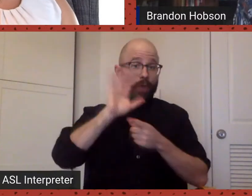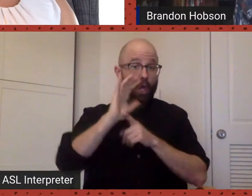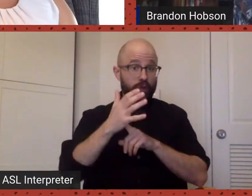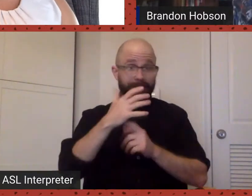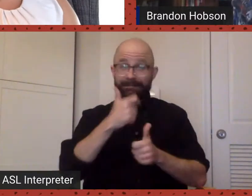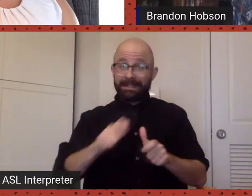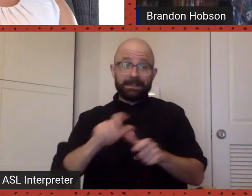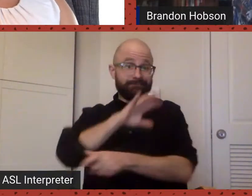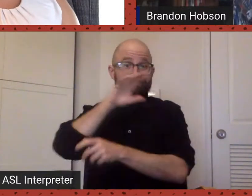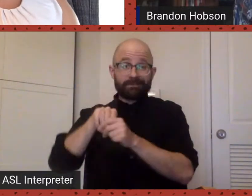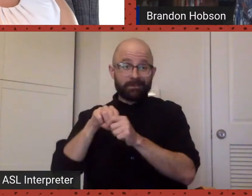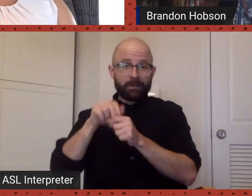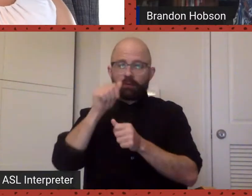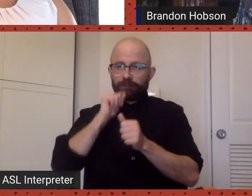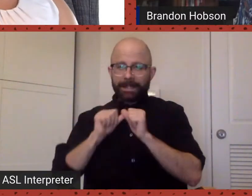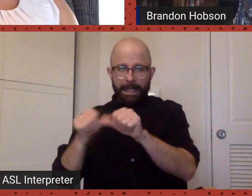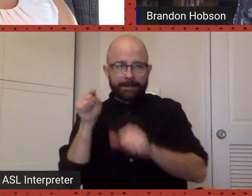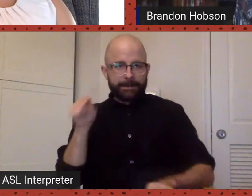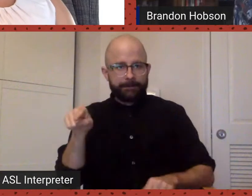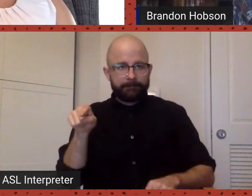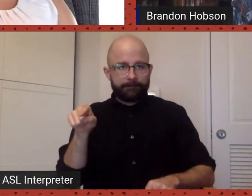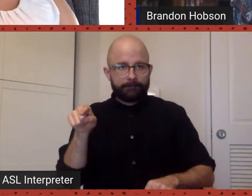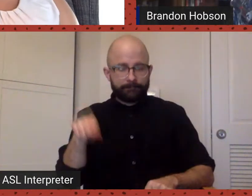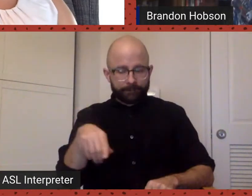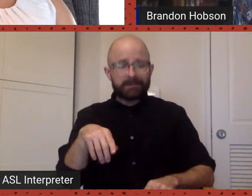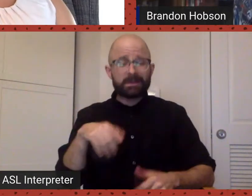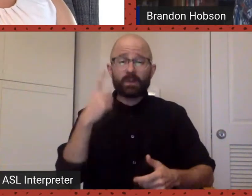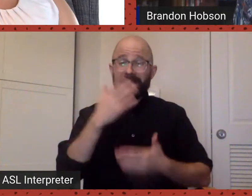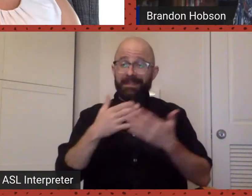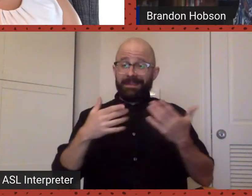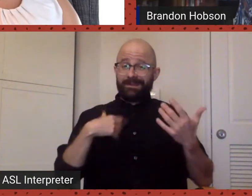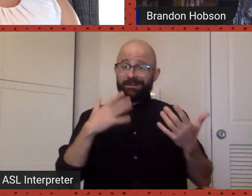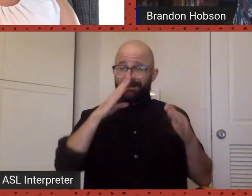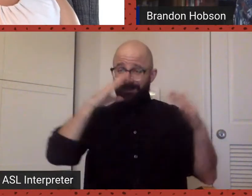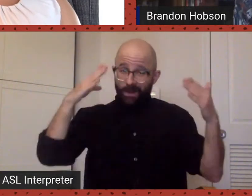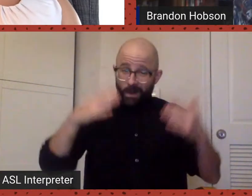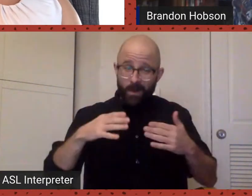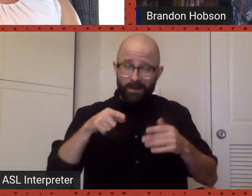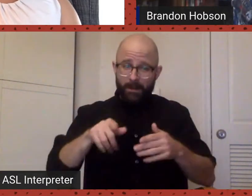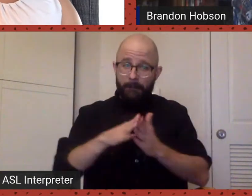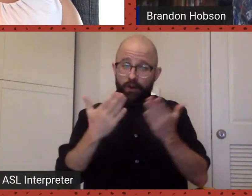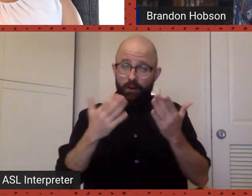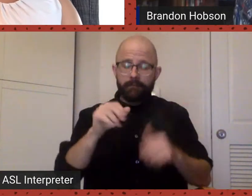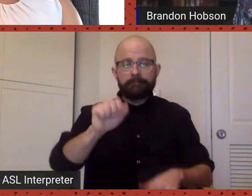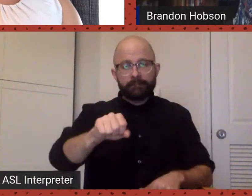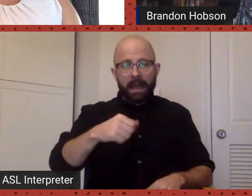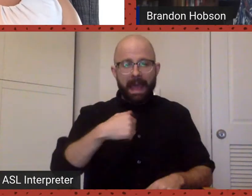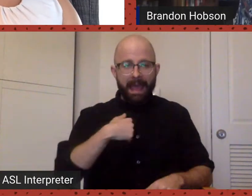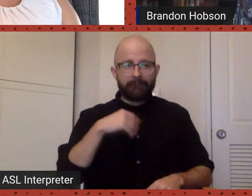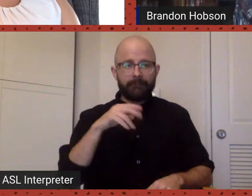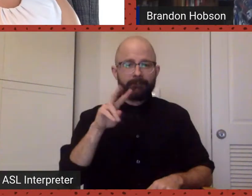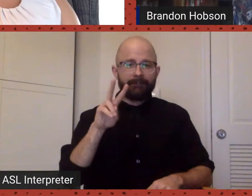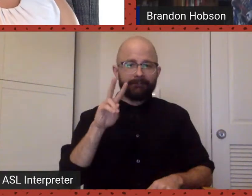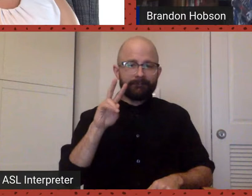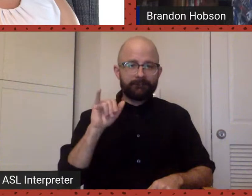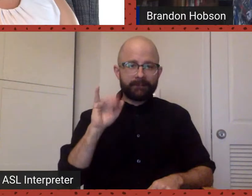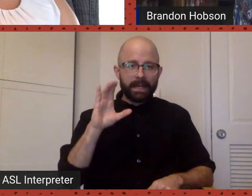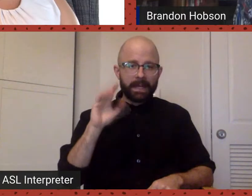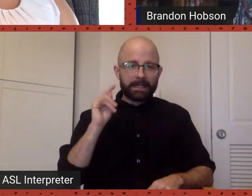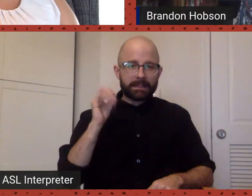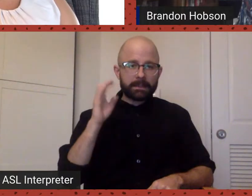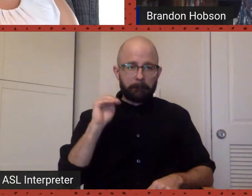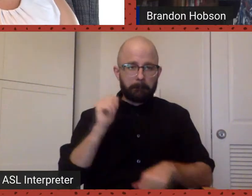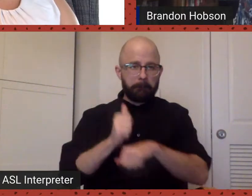resilience, right? And one of the things I wanted to focus on in this book, there's victimization in it. Yeah, I